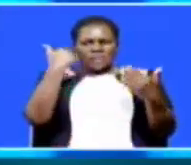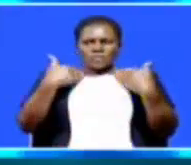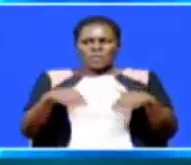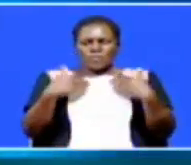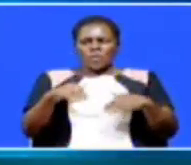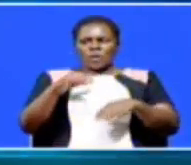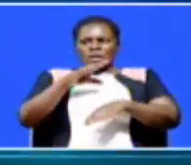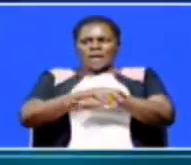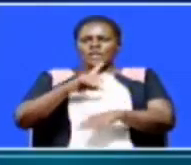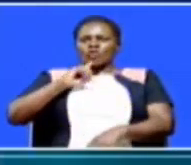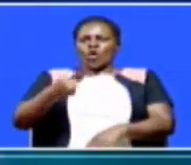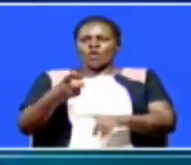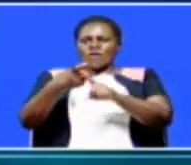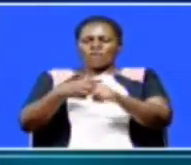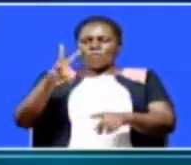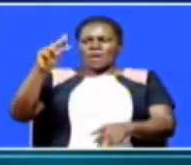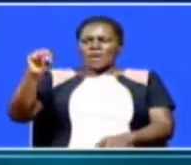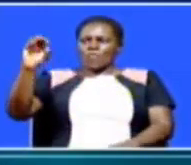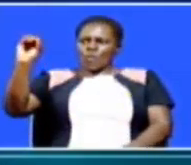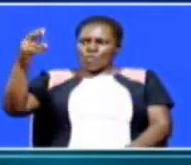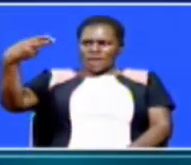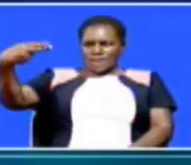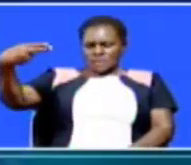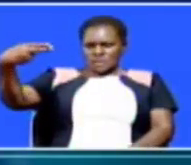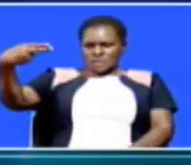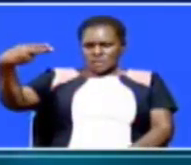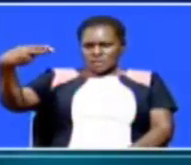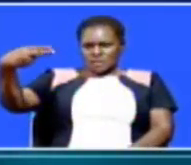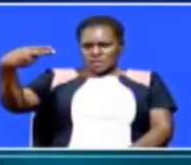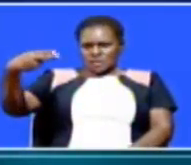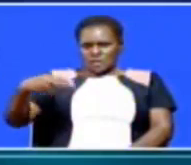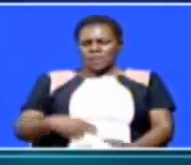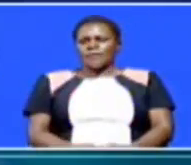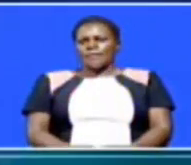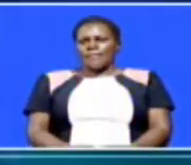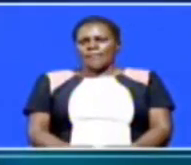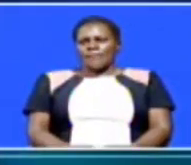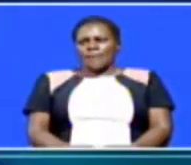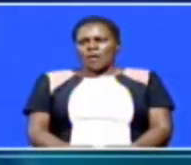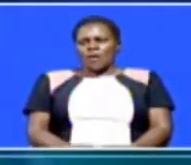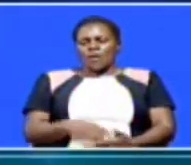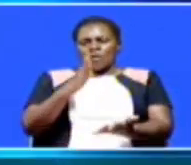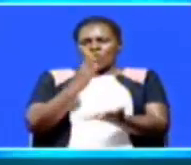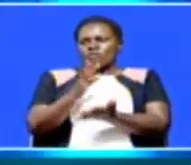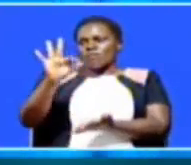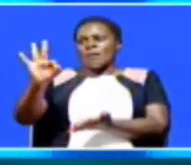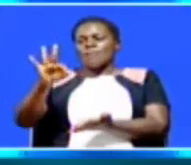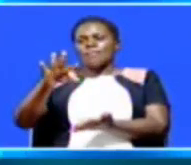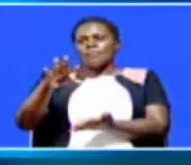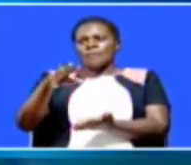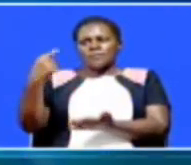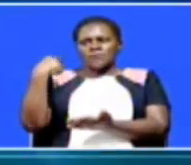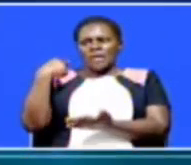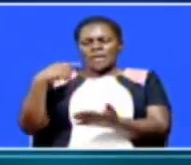after getting directions from the Ministry of Health. Back to our top story, three have been confirmed dead after landslides